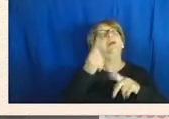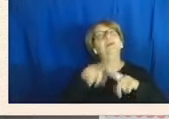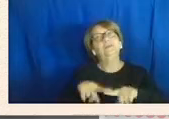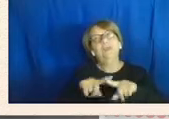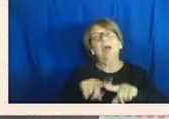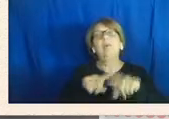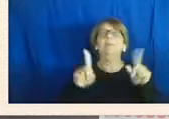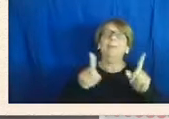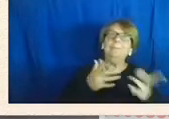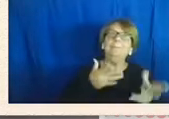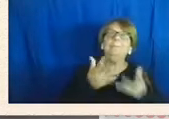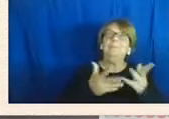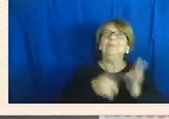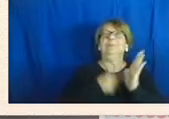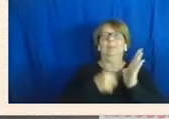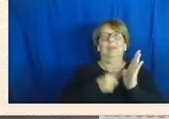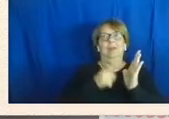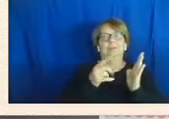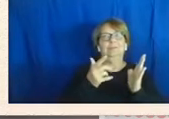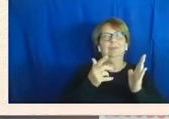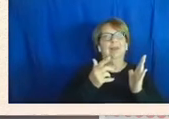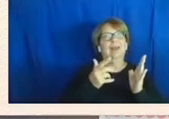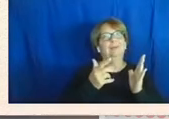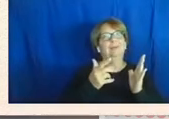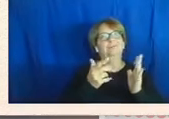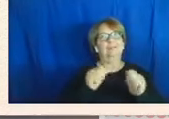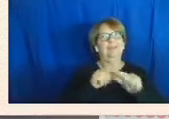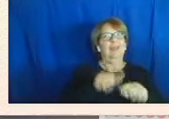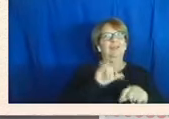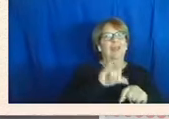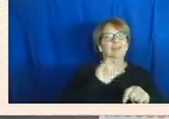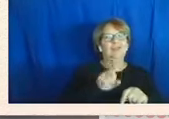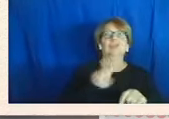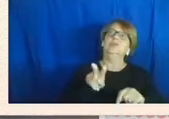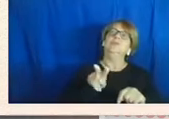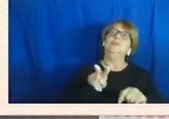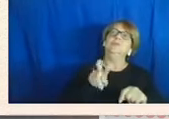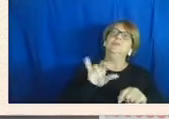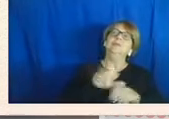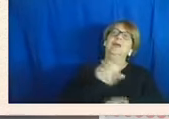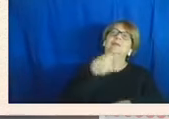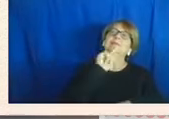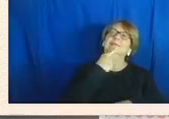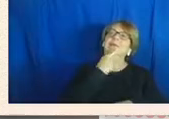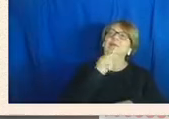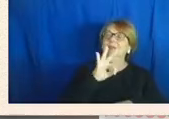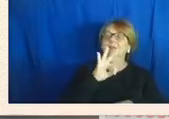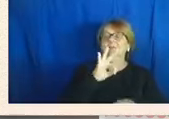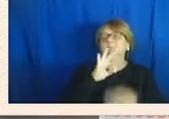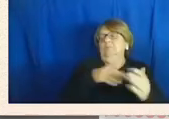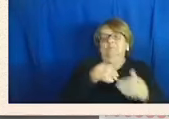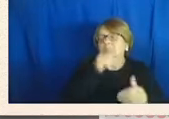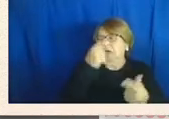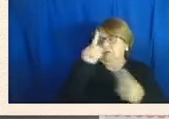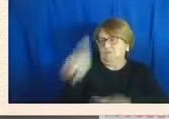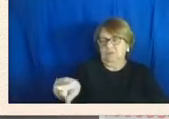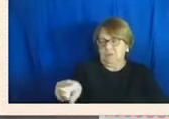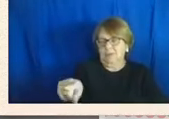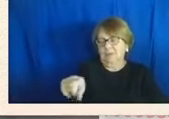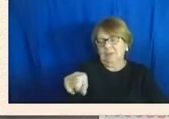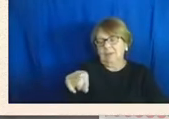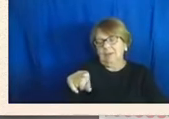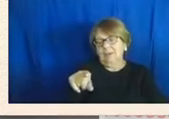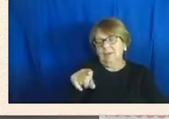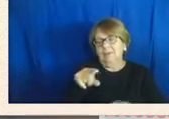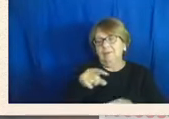sometimes a reliable bar, and you should at least take it seriously, even if you don't agree that it's that, you want to honor their